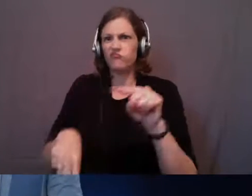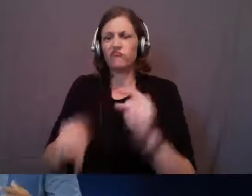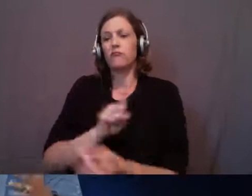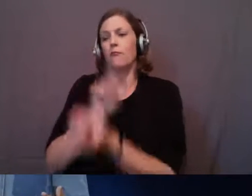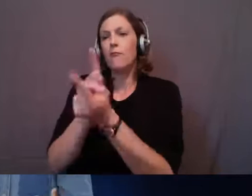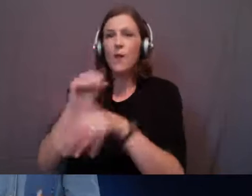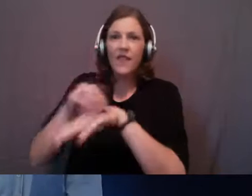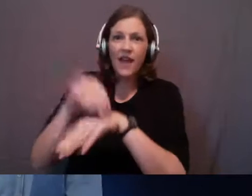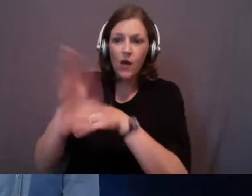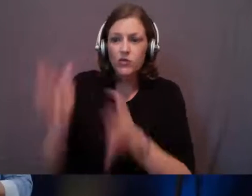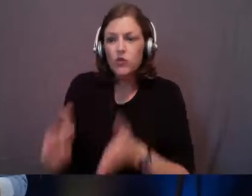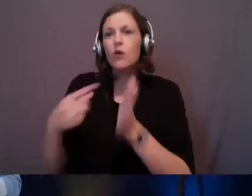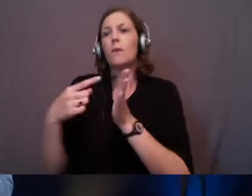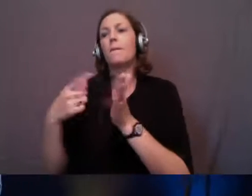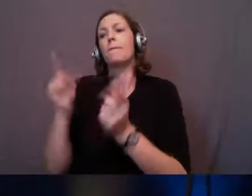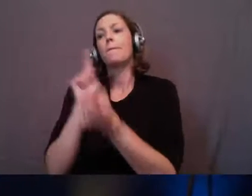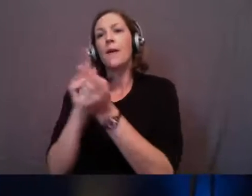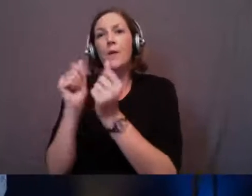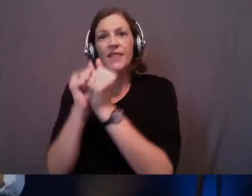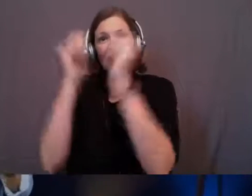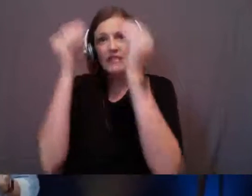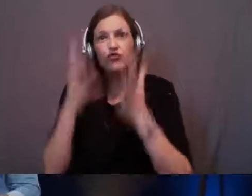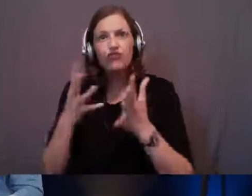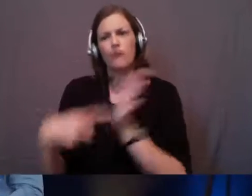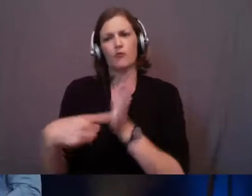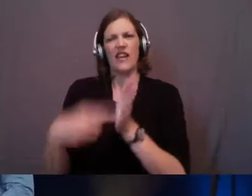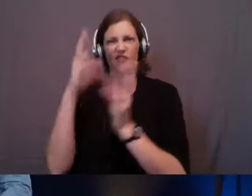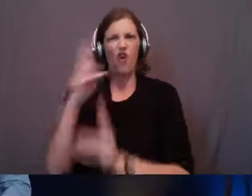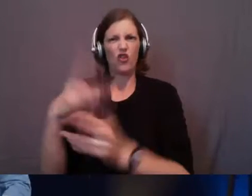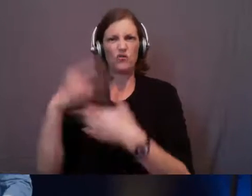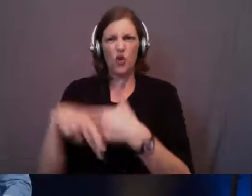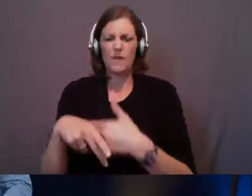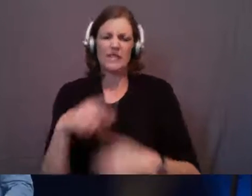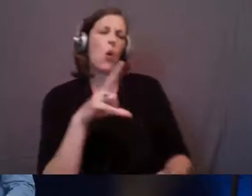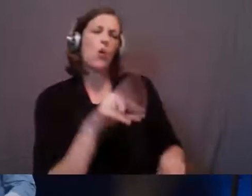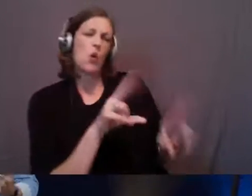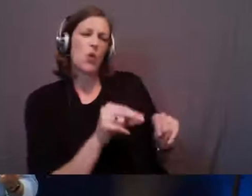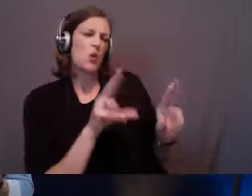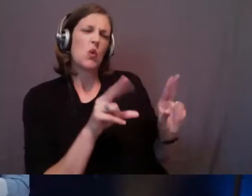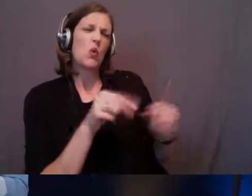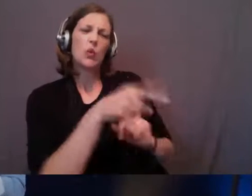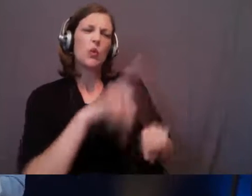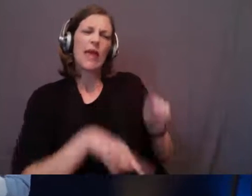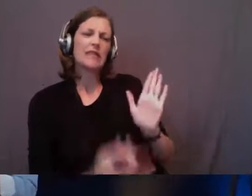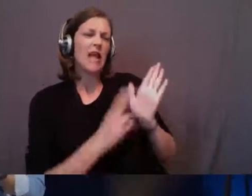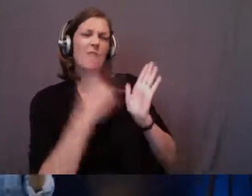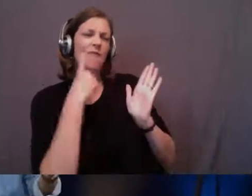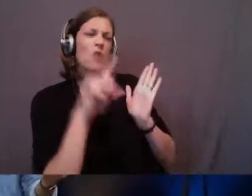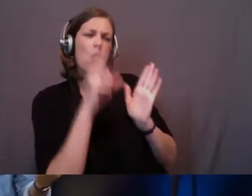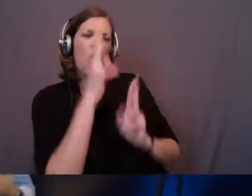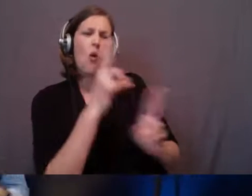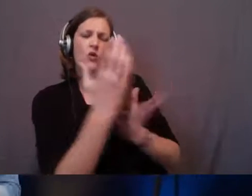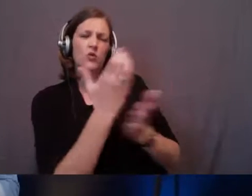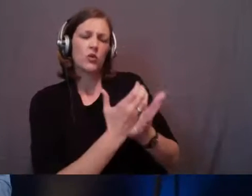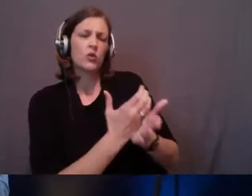counselor and we'd met with the teacher who represented the honors program, and they said, no, you can't sign up for the honors courses. And the way they did